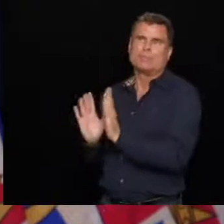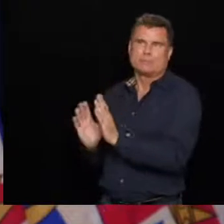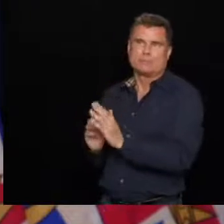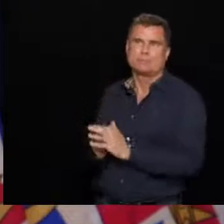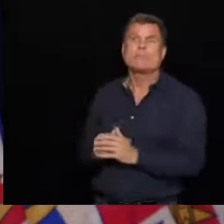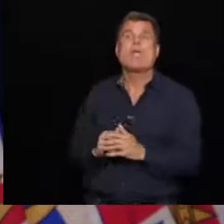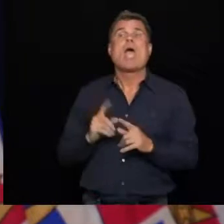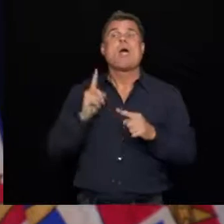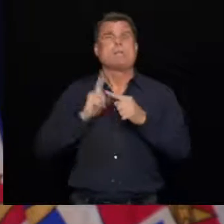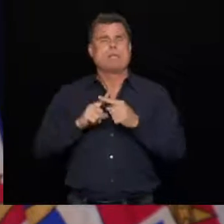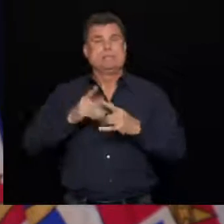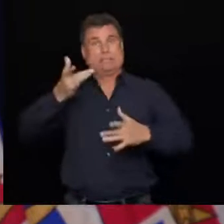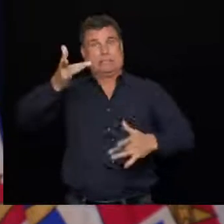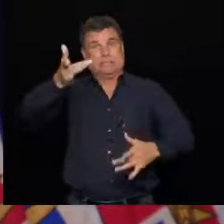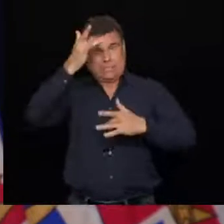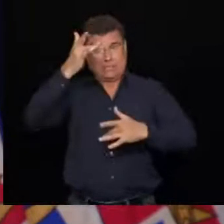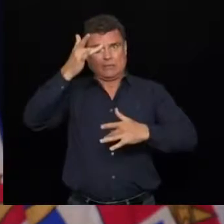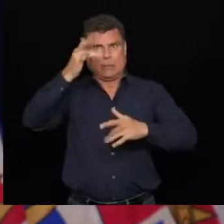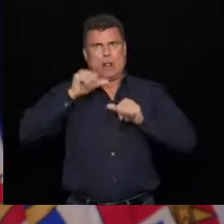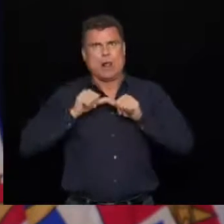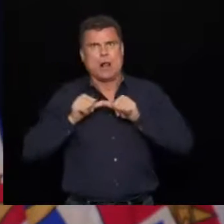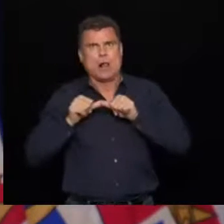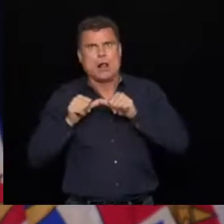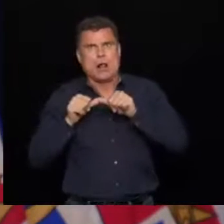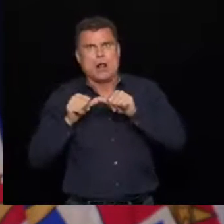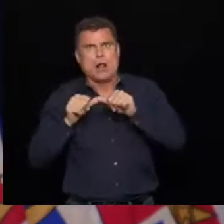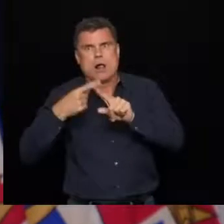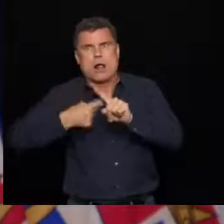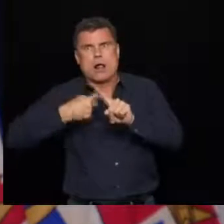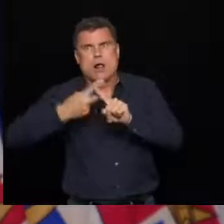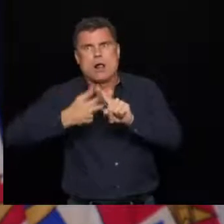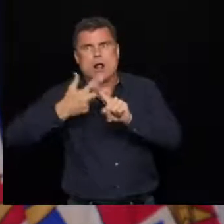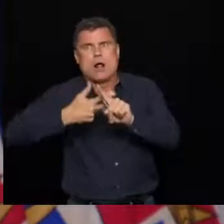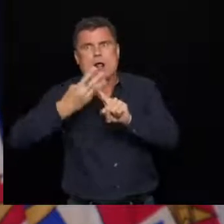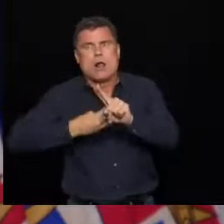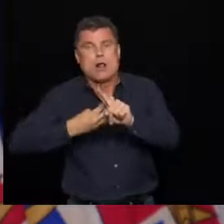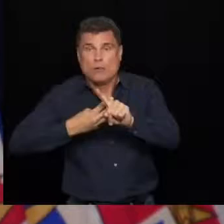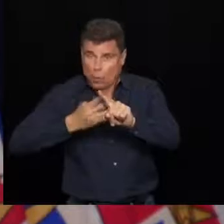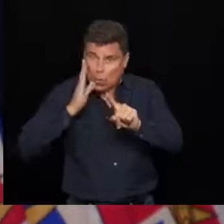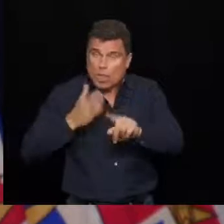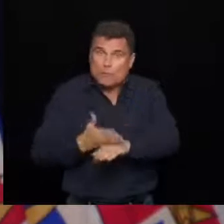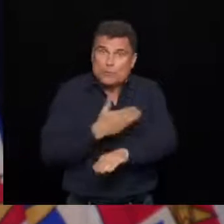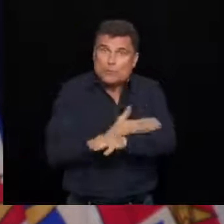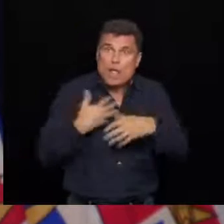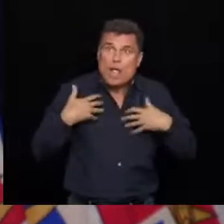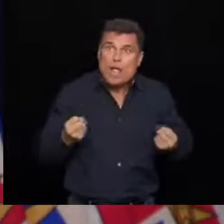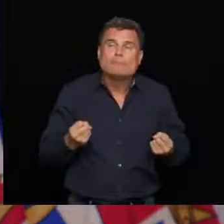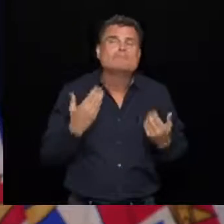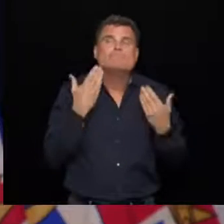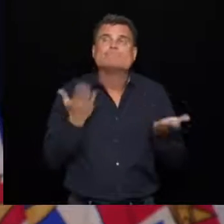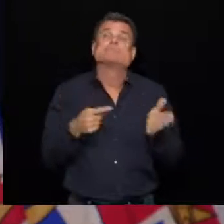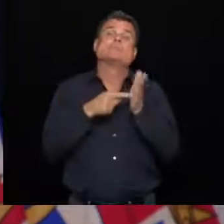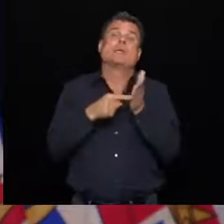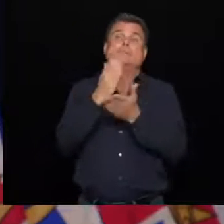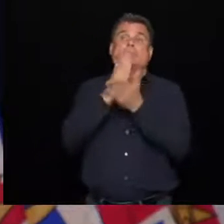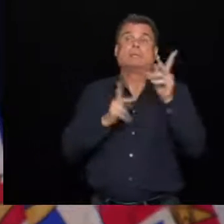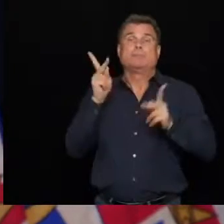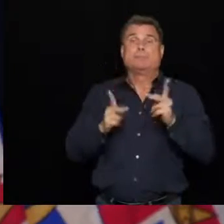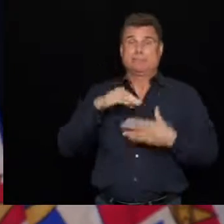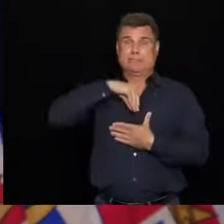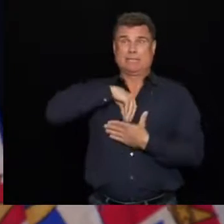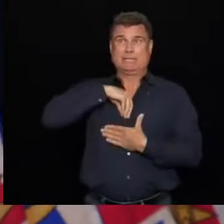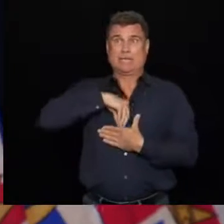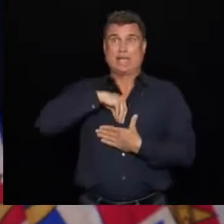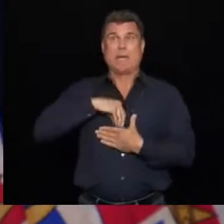we don't know if those will recover over time, including for some people it can cause inflammation of the blood vessels in the heart,